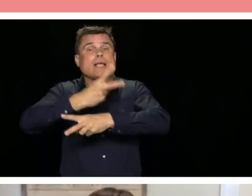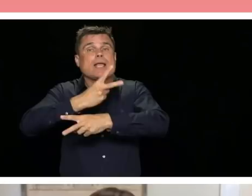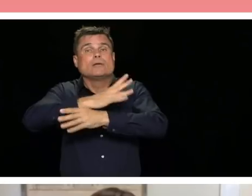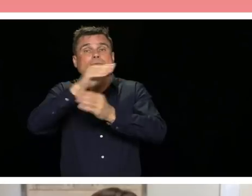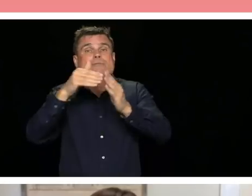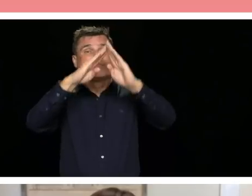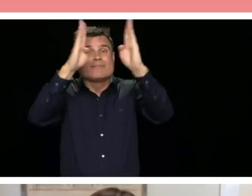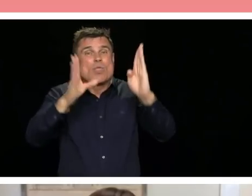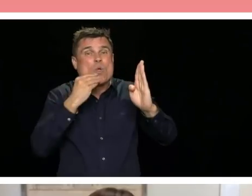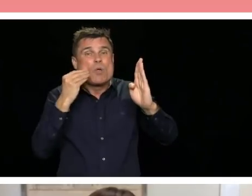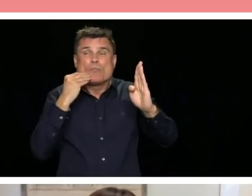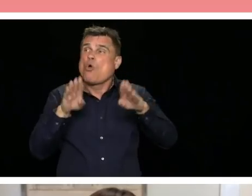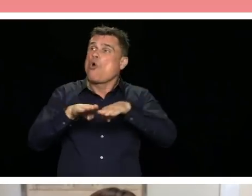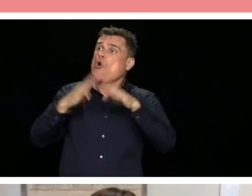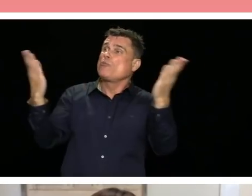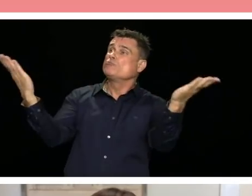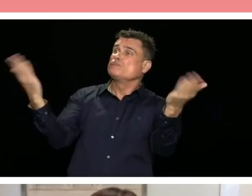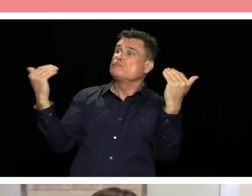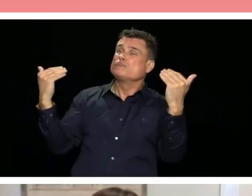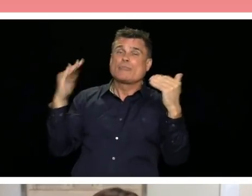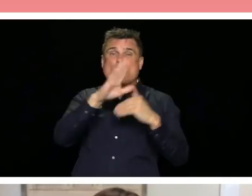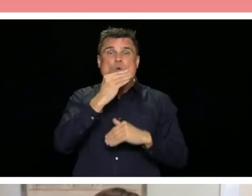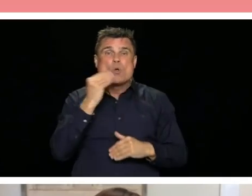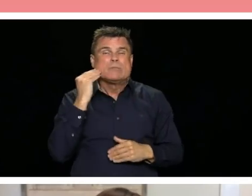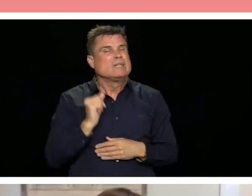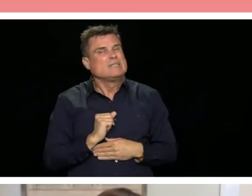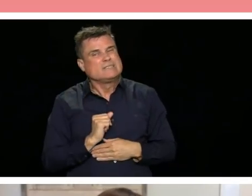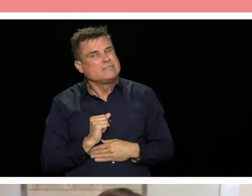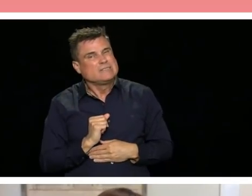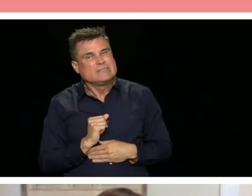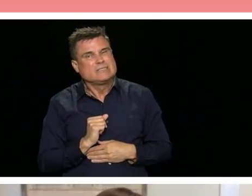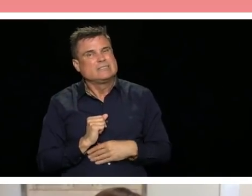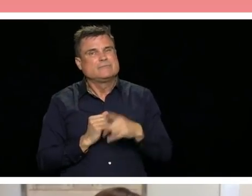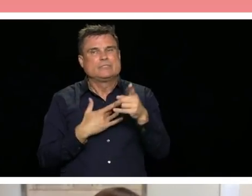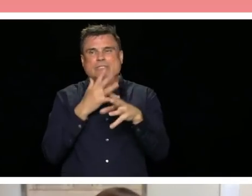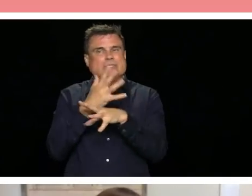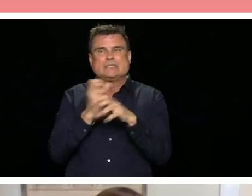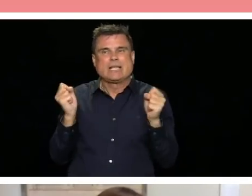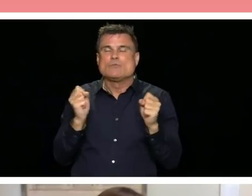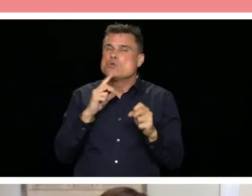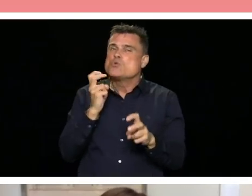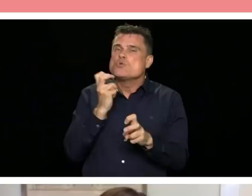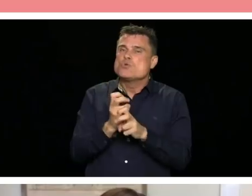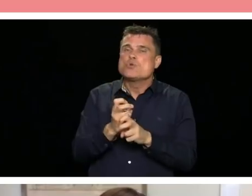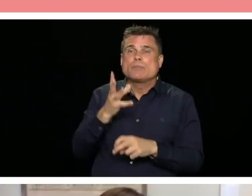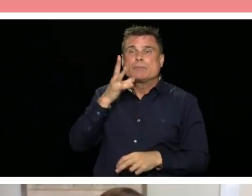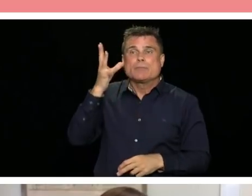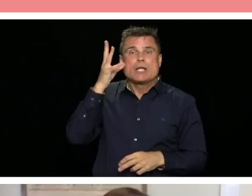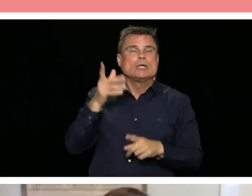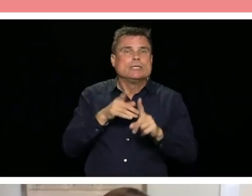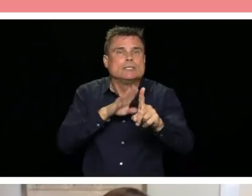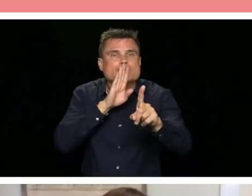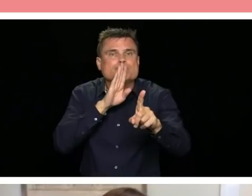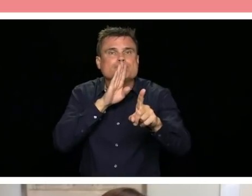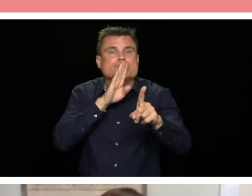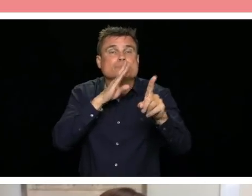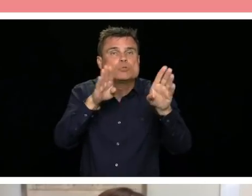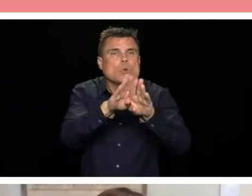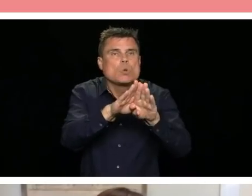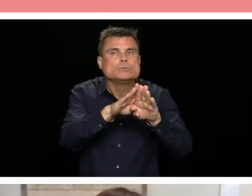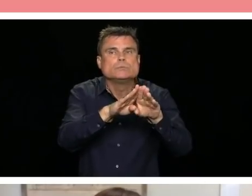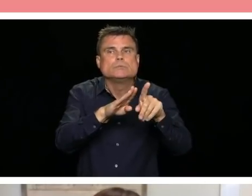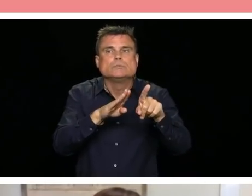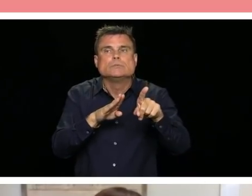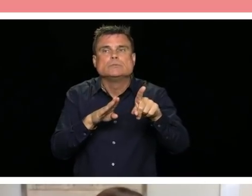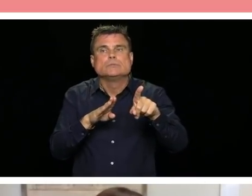a struggle for parents who are unable to return to work due to the lack of childcare services. And we do want to assure providers and working with public